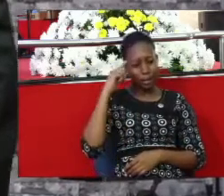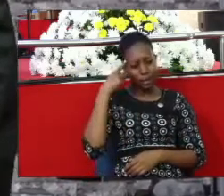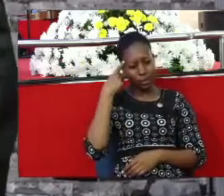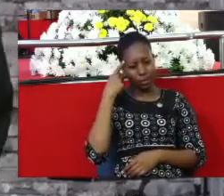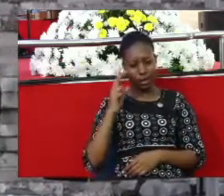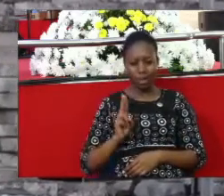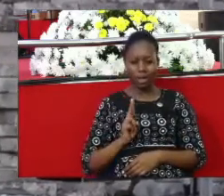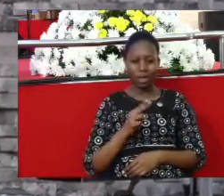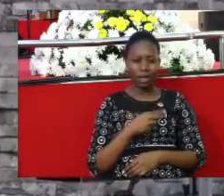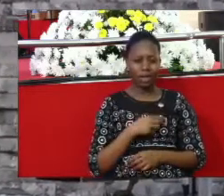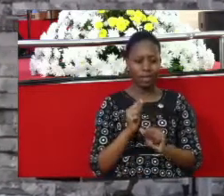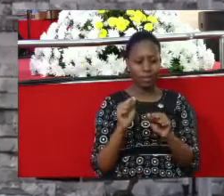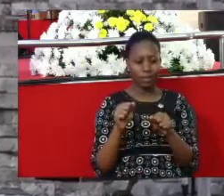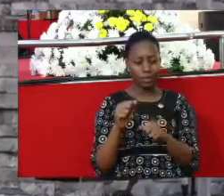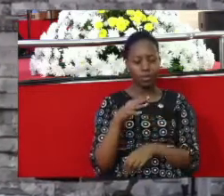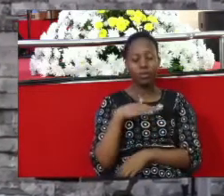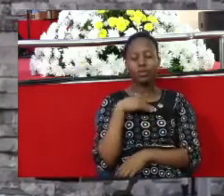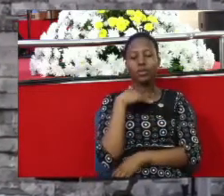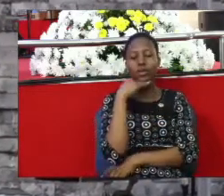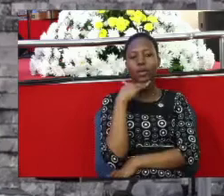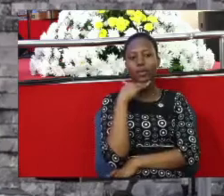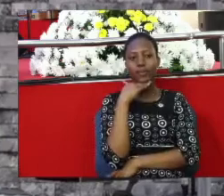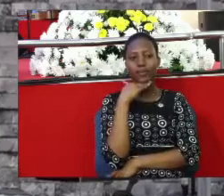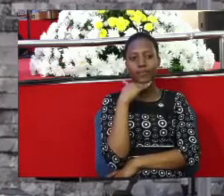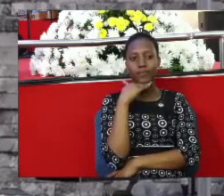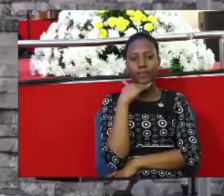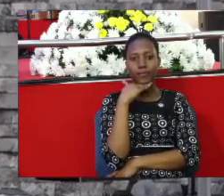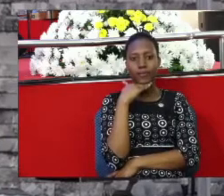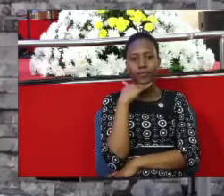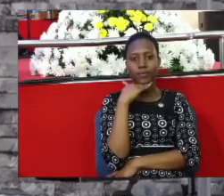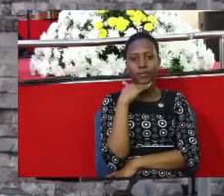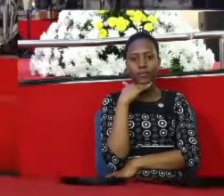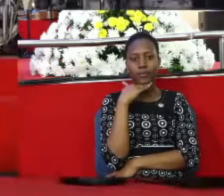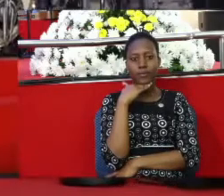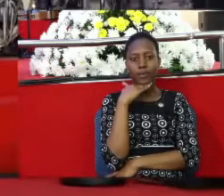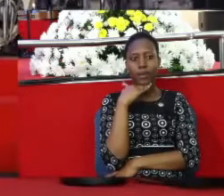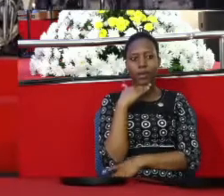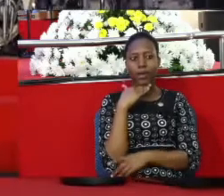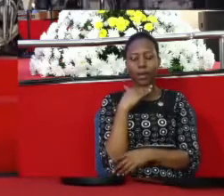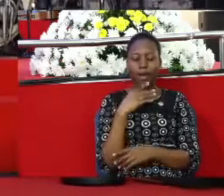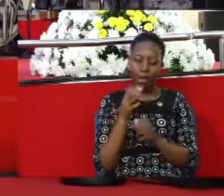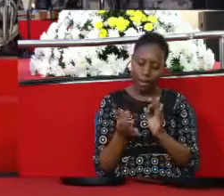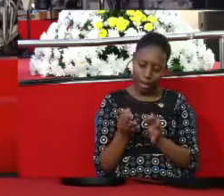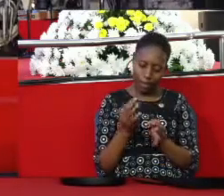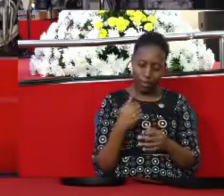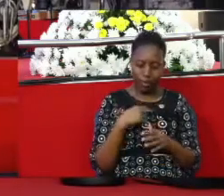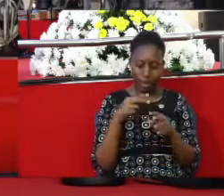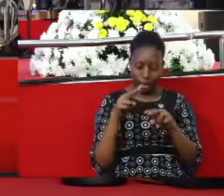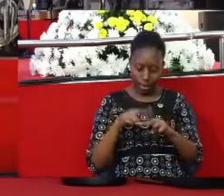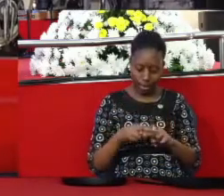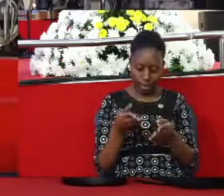Hao ni watu wazuri sana. I think you need to reason like that. Nikae hapa, nitakuwa fukara, nitakuwa na pain